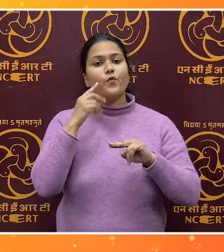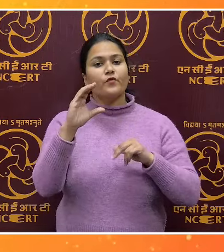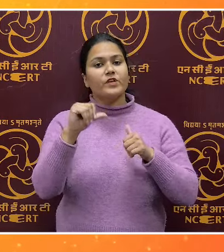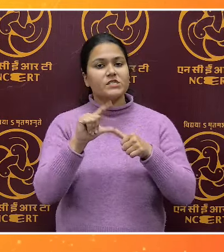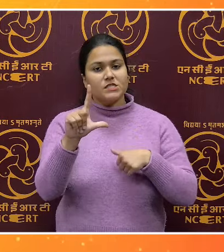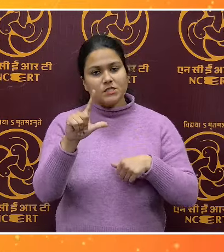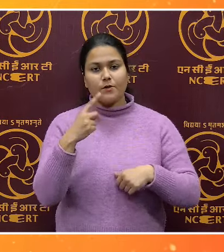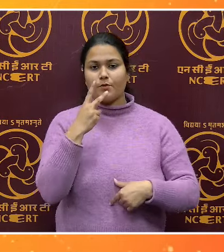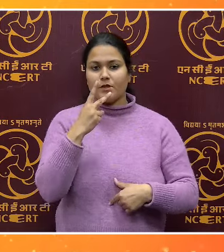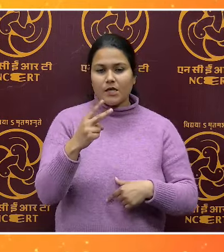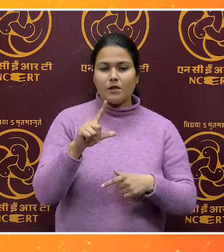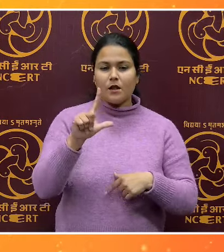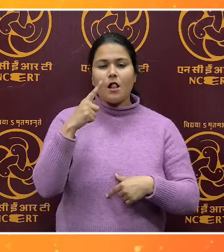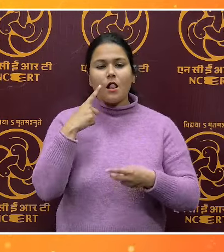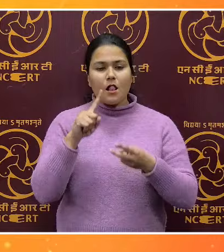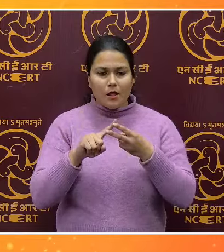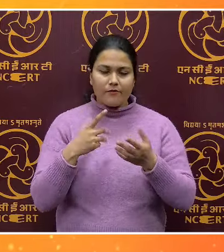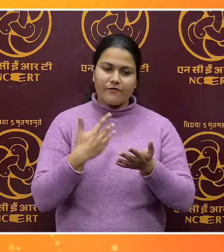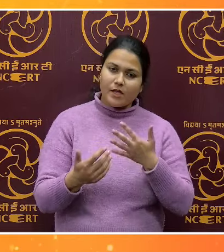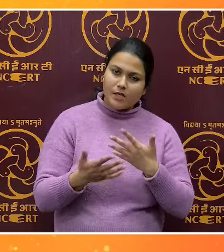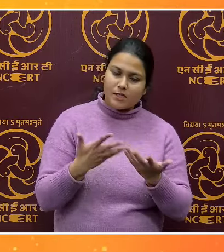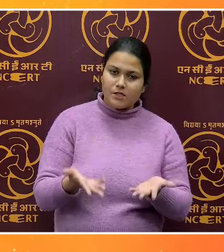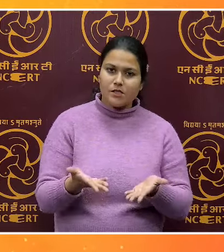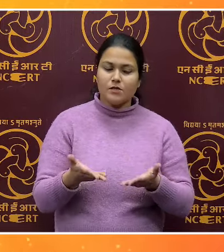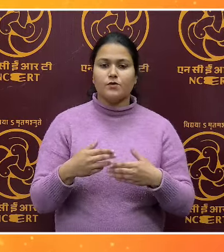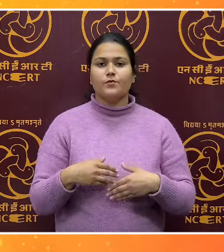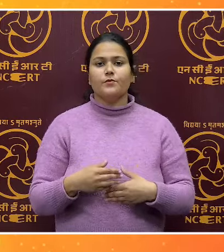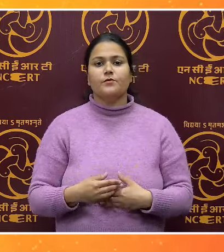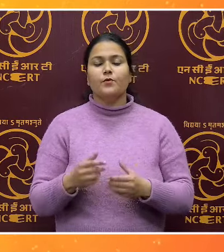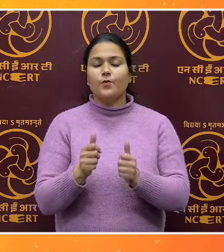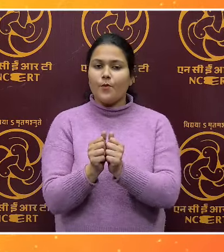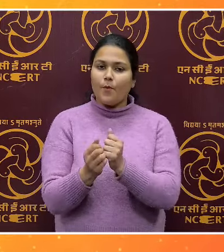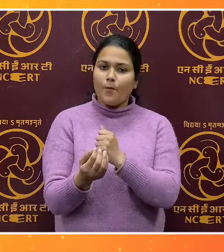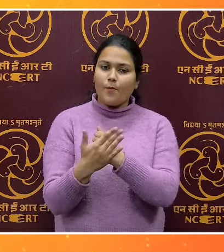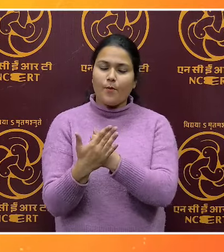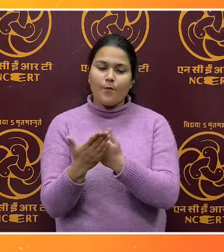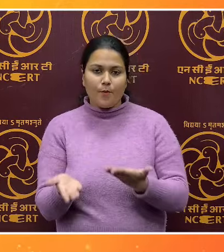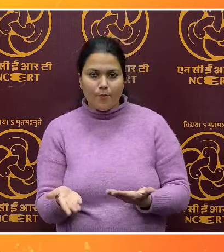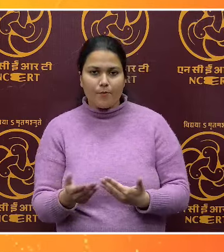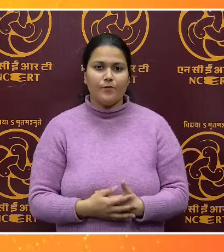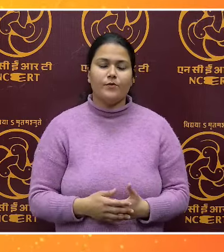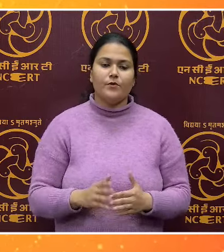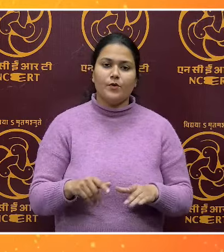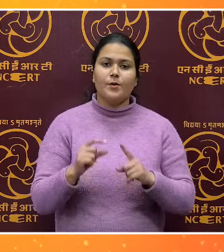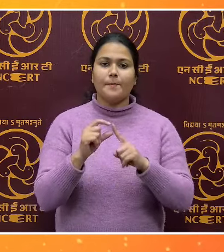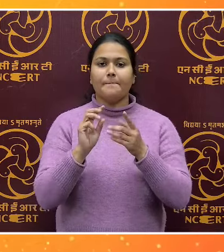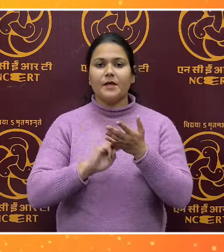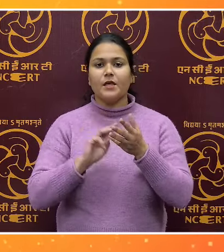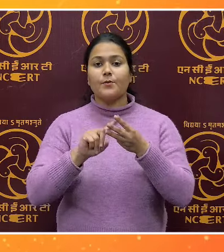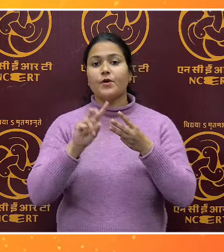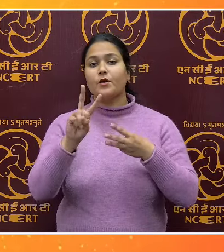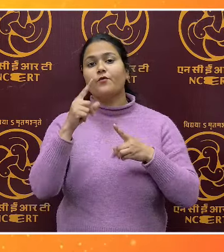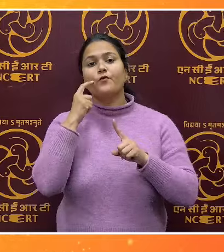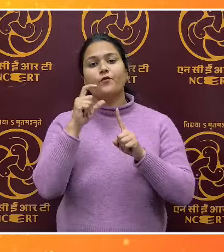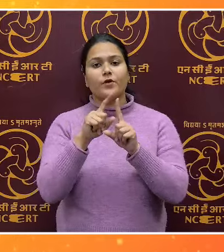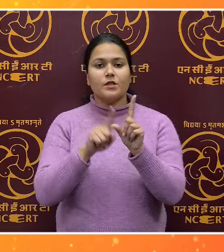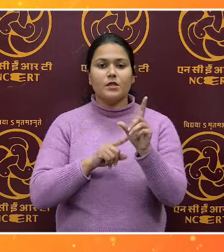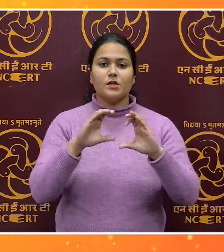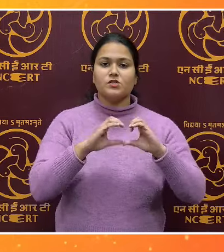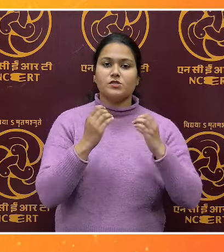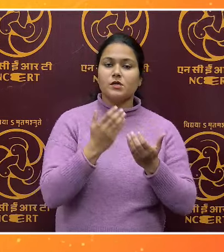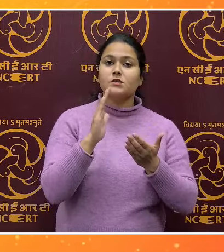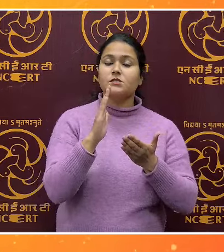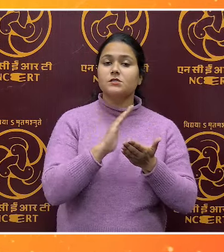watching us live and you can write down your questions in the live chat box, or you're watching us on PME Vidya channel number 12 as